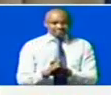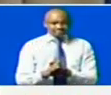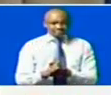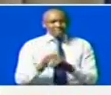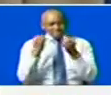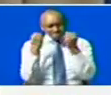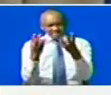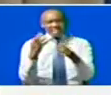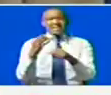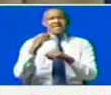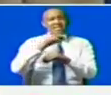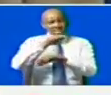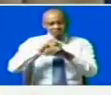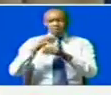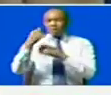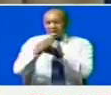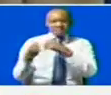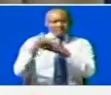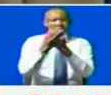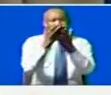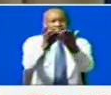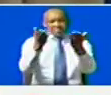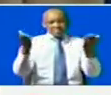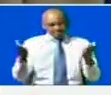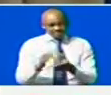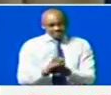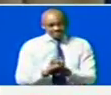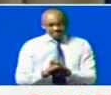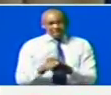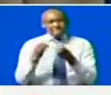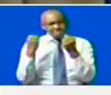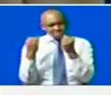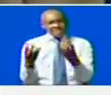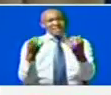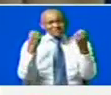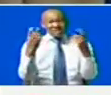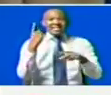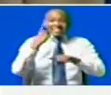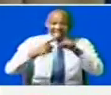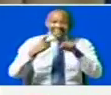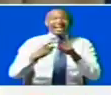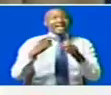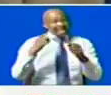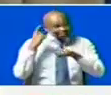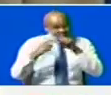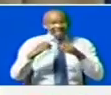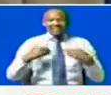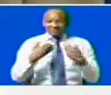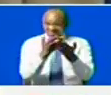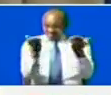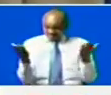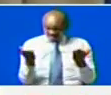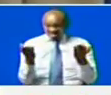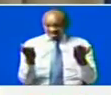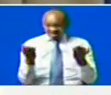many nations with many, many more years of experience as